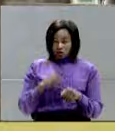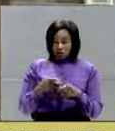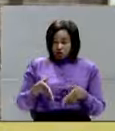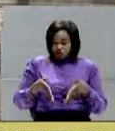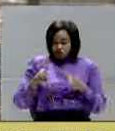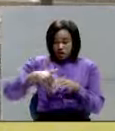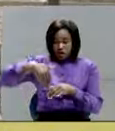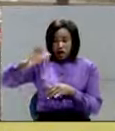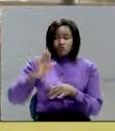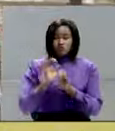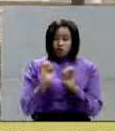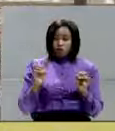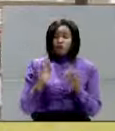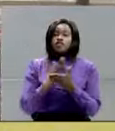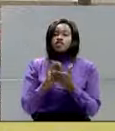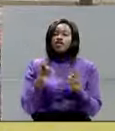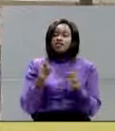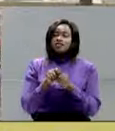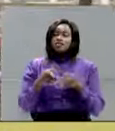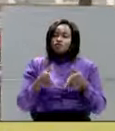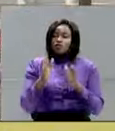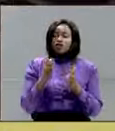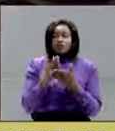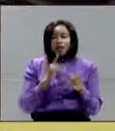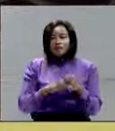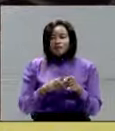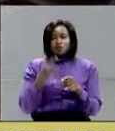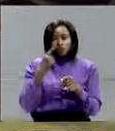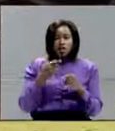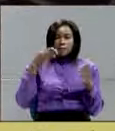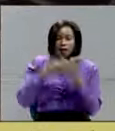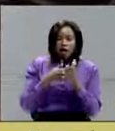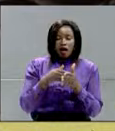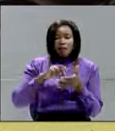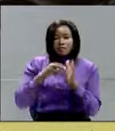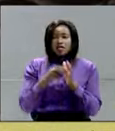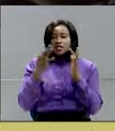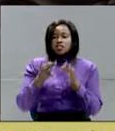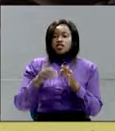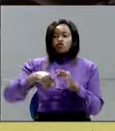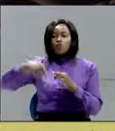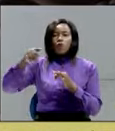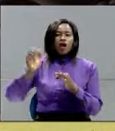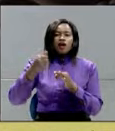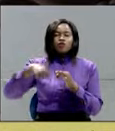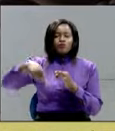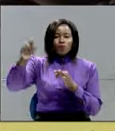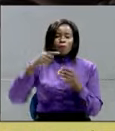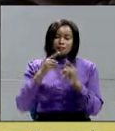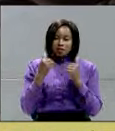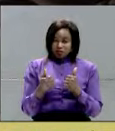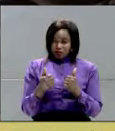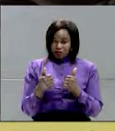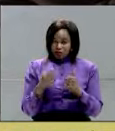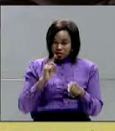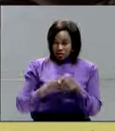sharing the same road. Meaning in such an incident where you are seeing a breakdown, it means now cargo which is going wouldn't be going. But because now